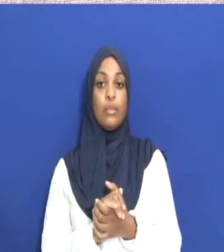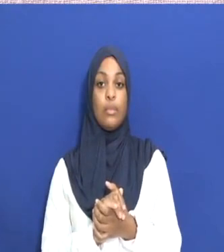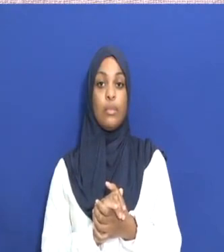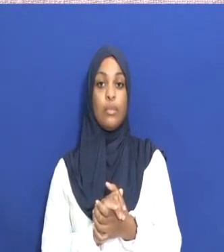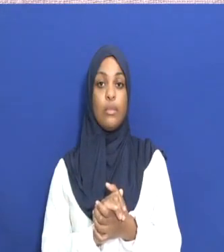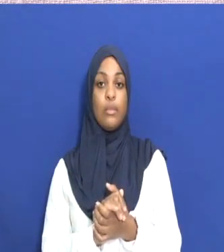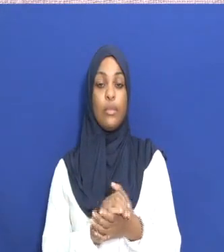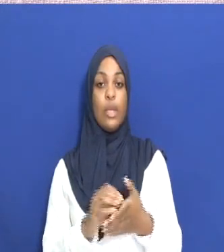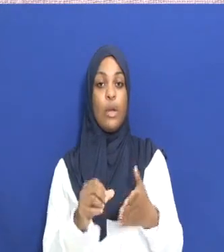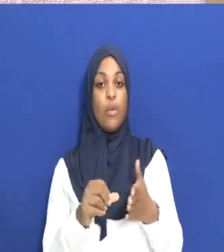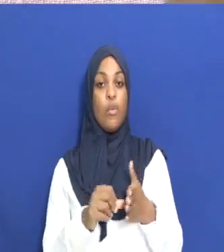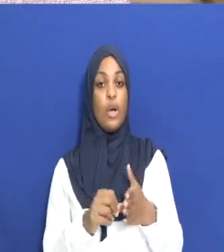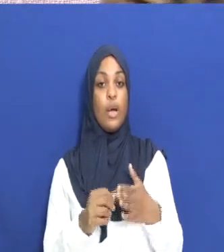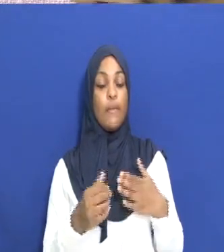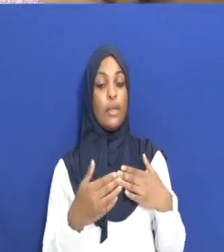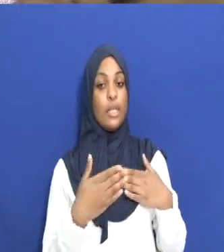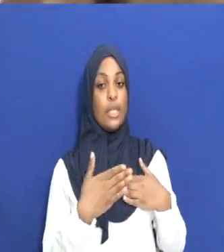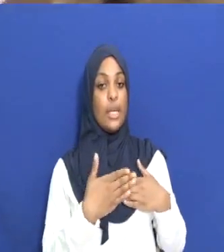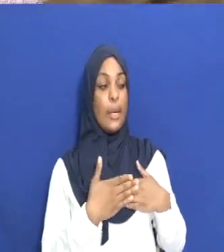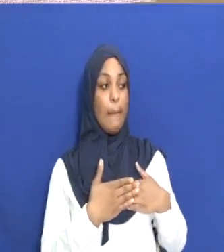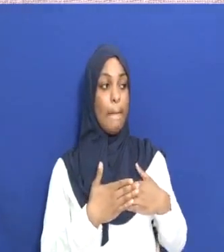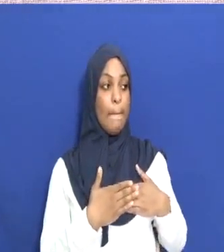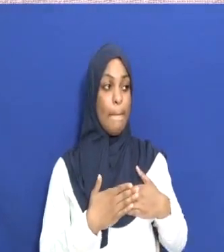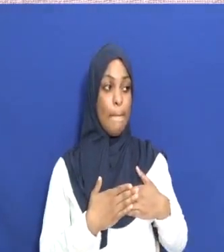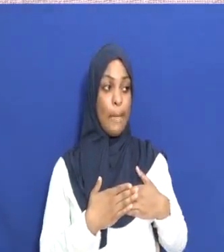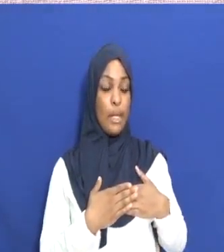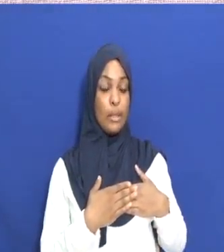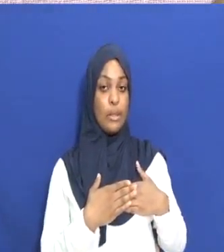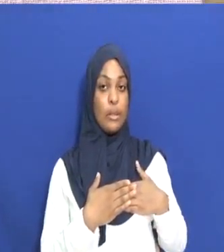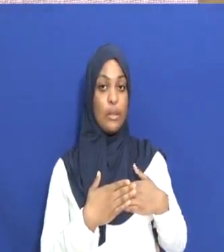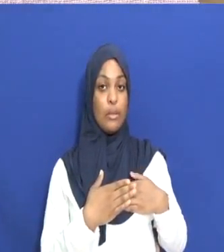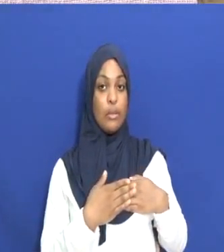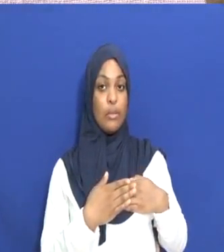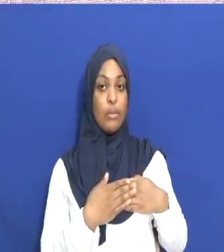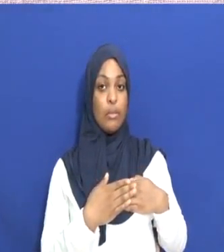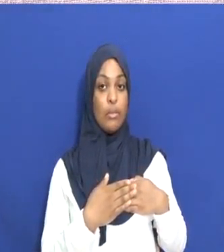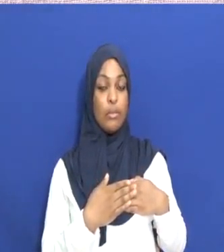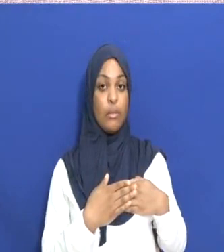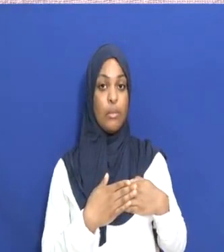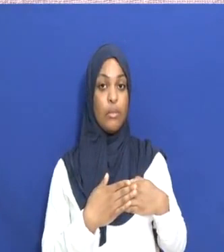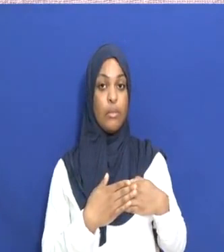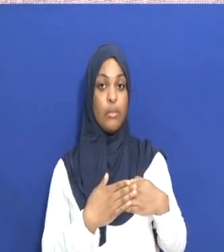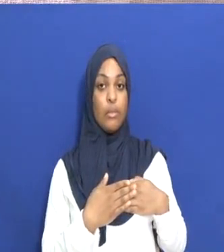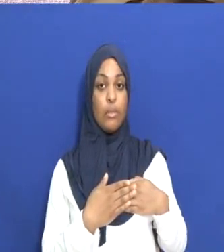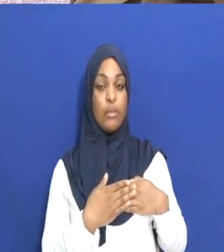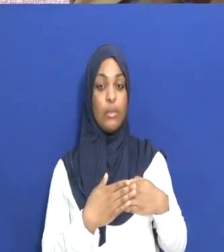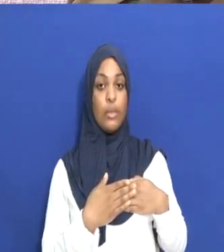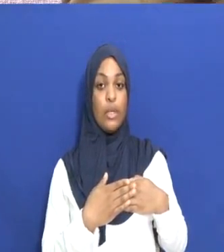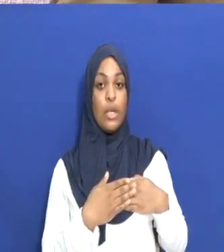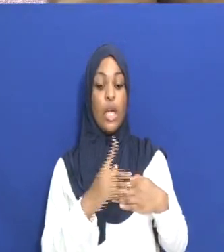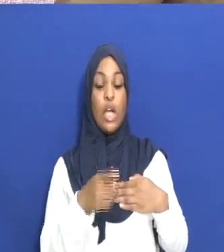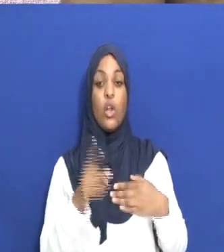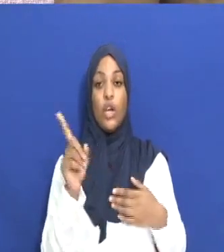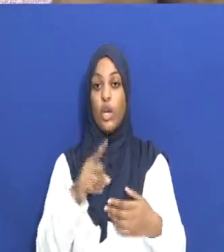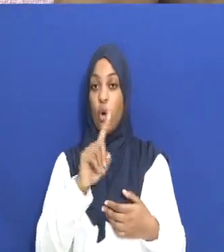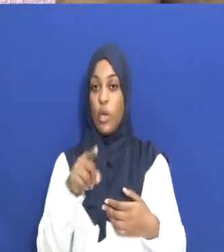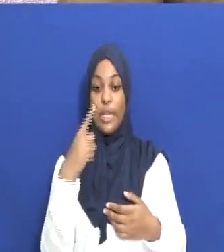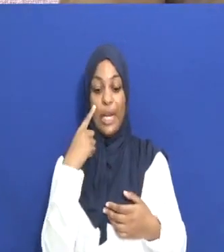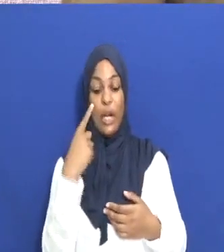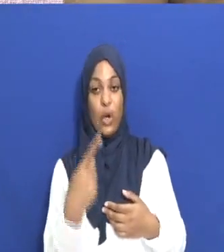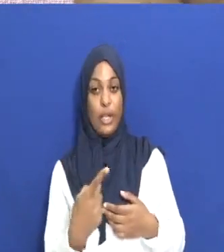So my dear pupil, you have to avoid those mistakes. Example number